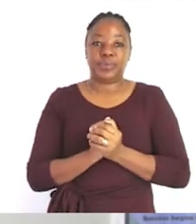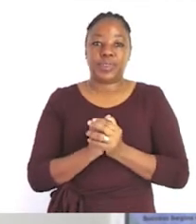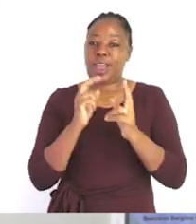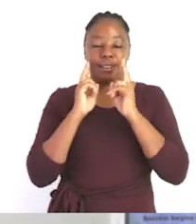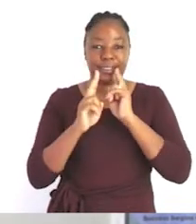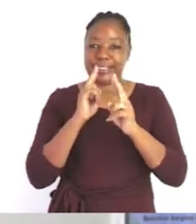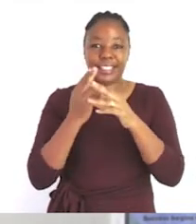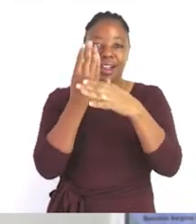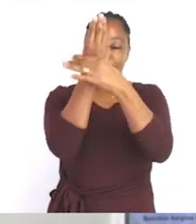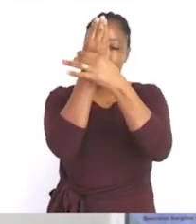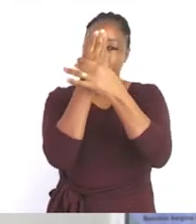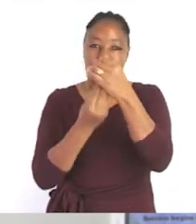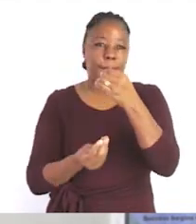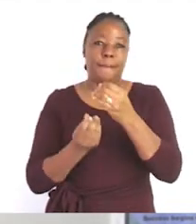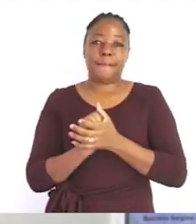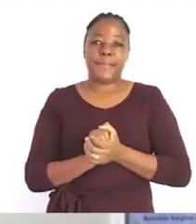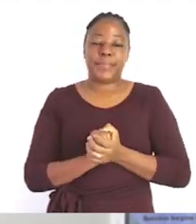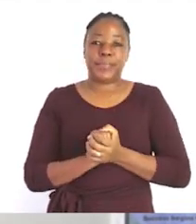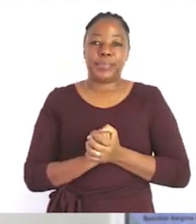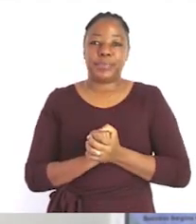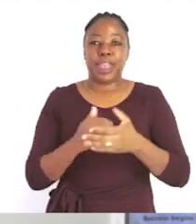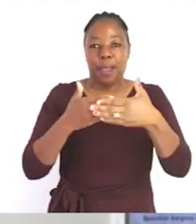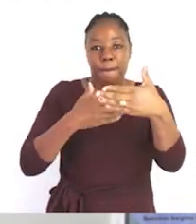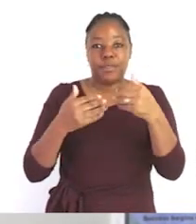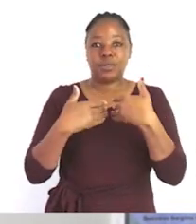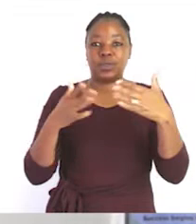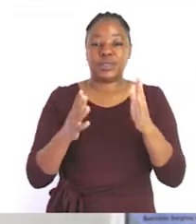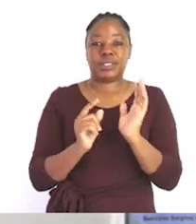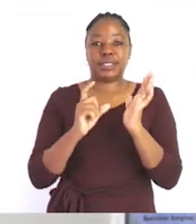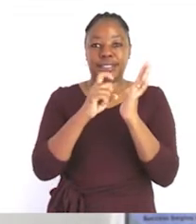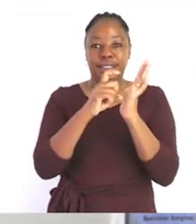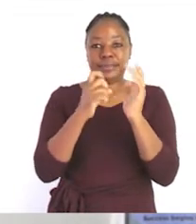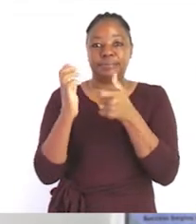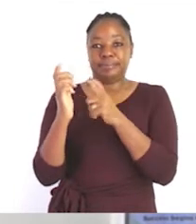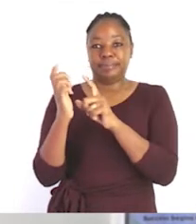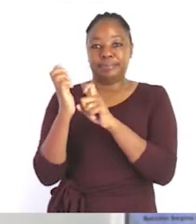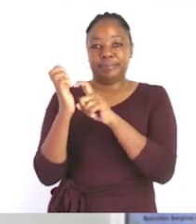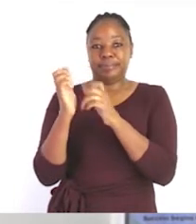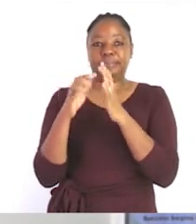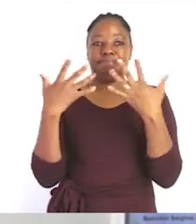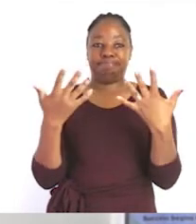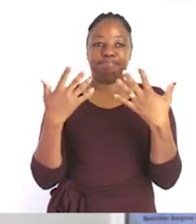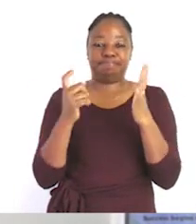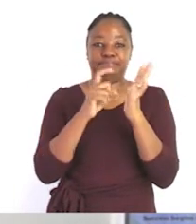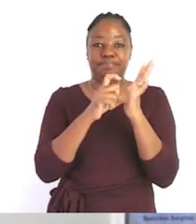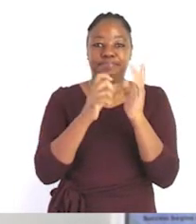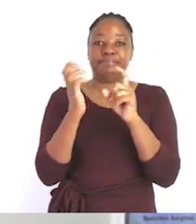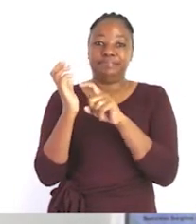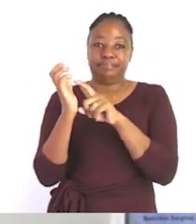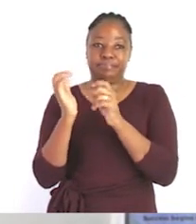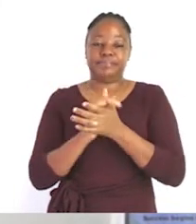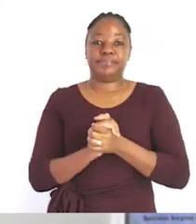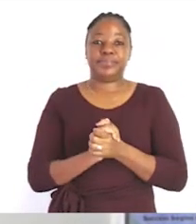about autumn. But before we get into our lesson, it is very important to sanitize our hands. So let us take our